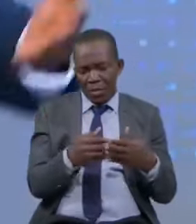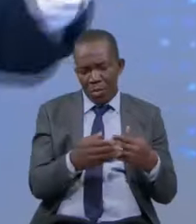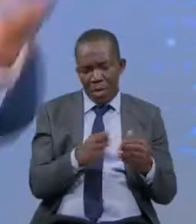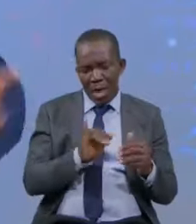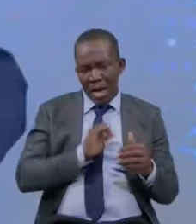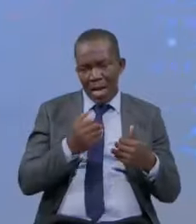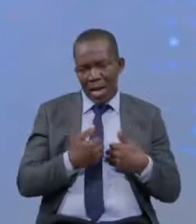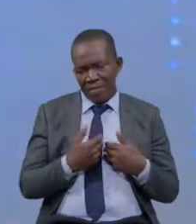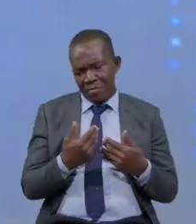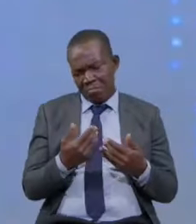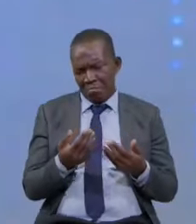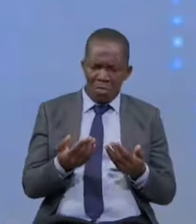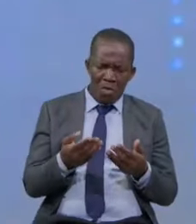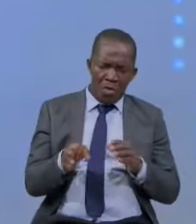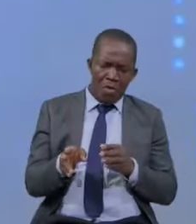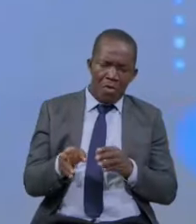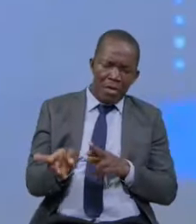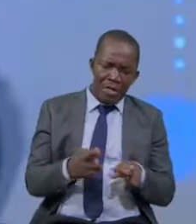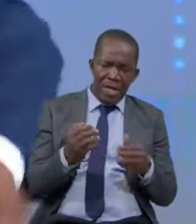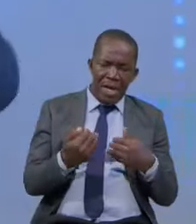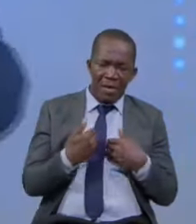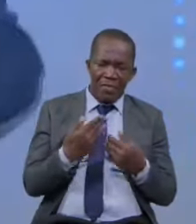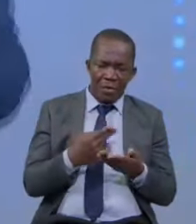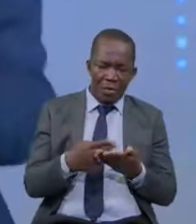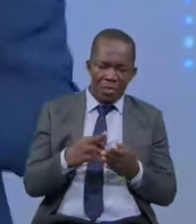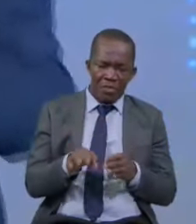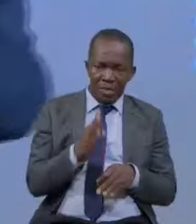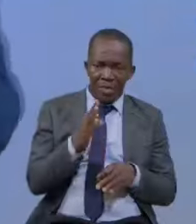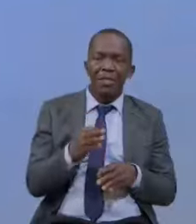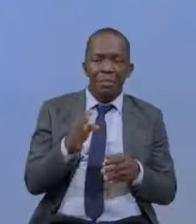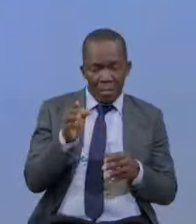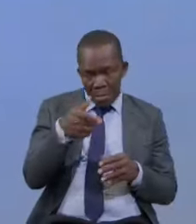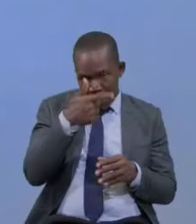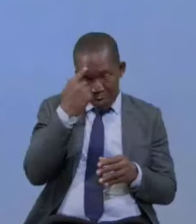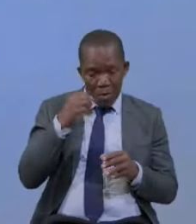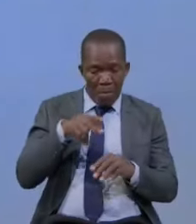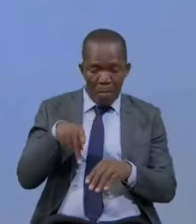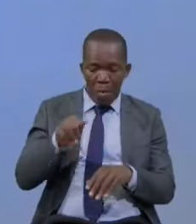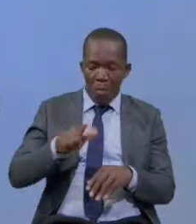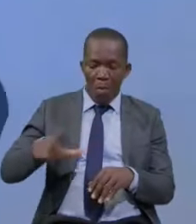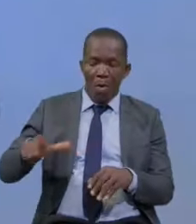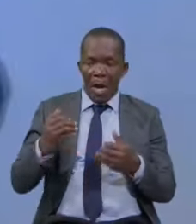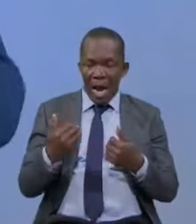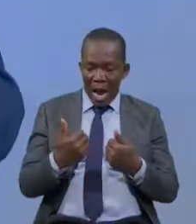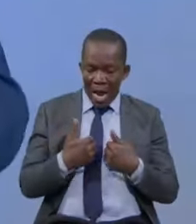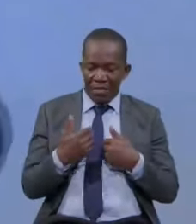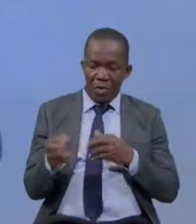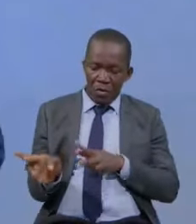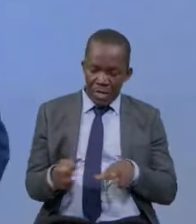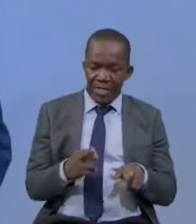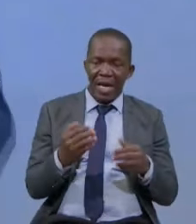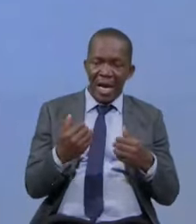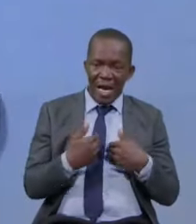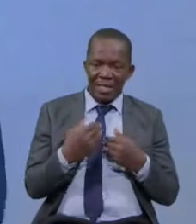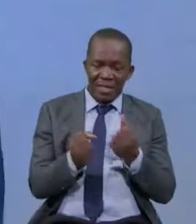was already filled with the Holy Ghost. Not that I'd already attained. It's not talking about gifts of the Spirit. Look